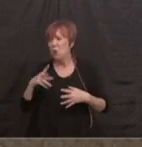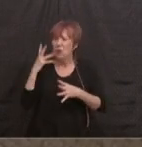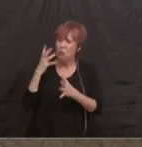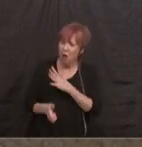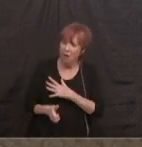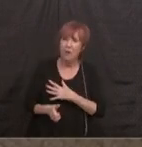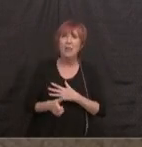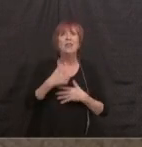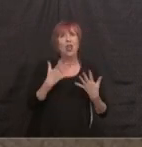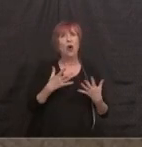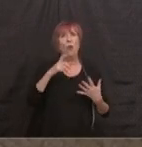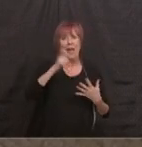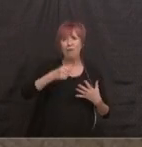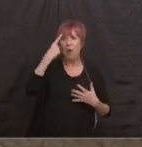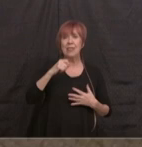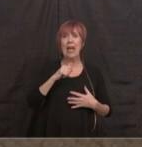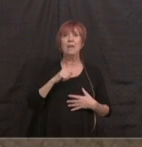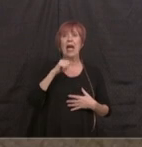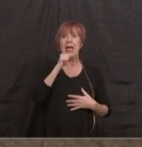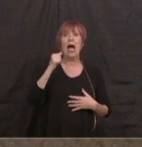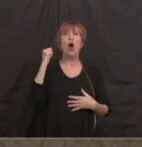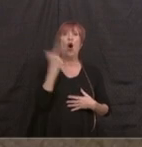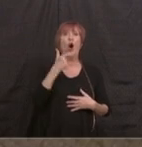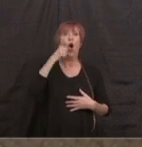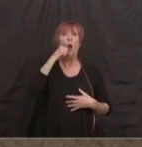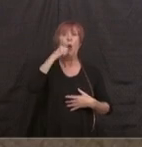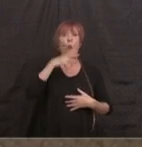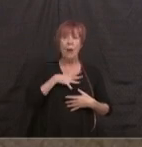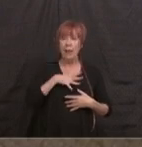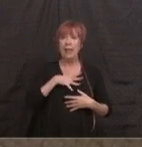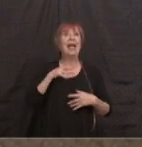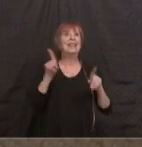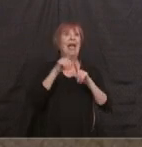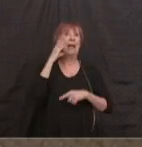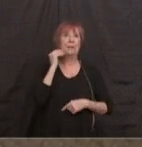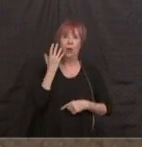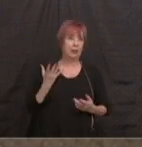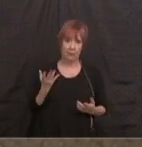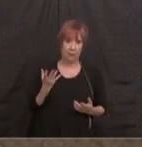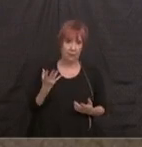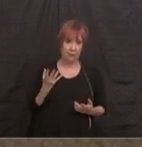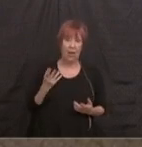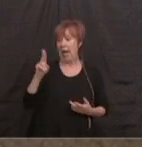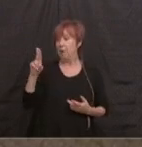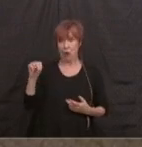the same for all of our sisters all over the world. UN Women is focused on that every single day, and on